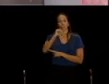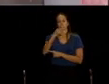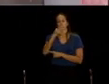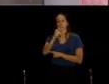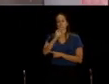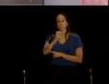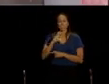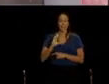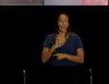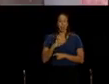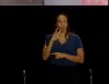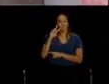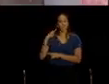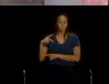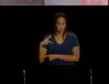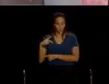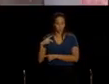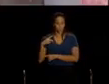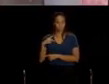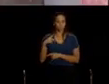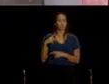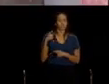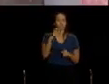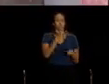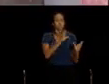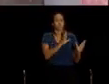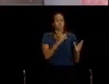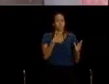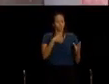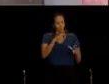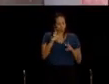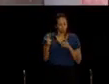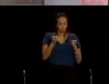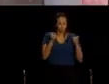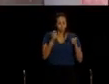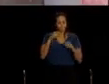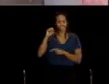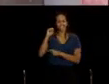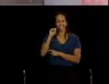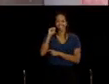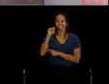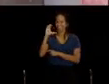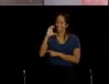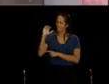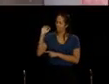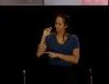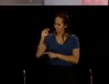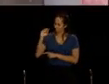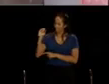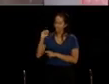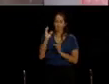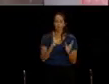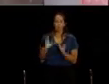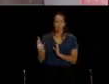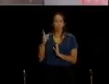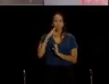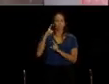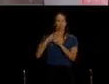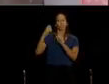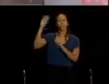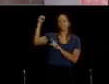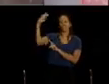Services, or as we know it, the CMS plan, who's operated by the sponsor, Sunshine Health, to come